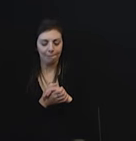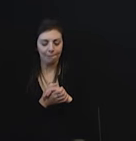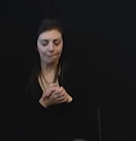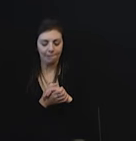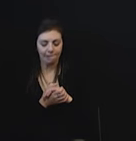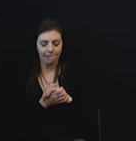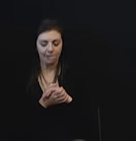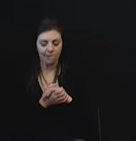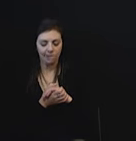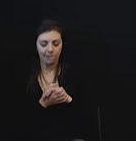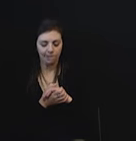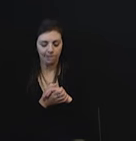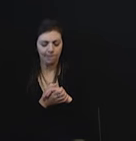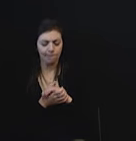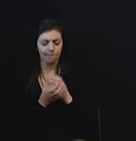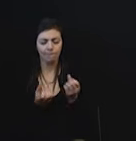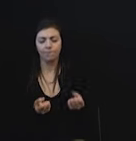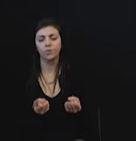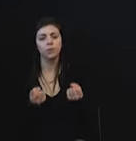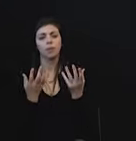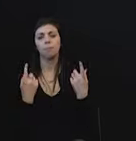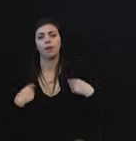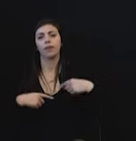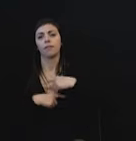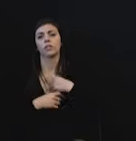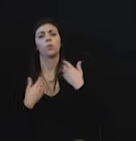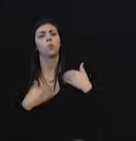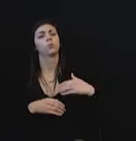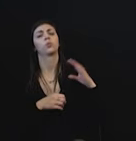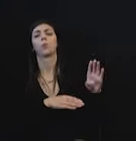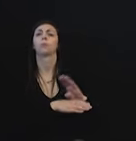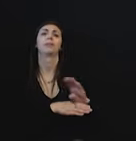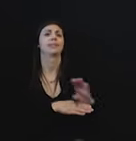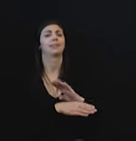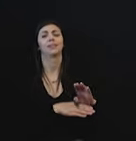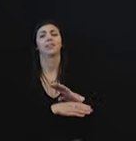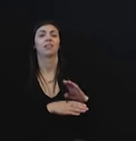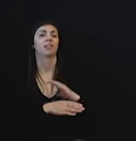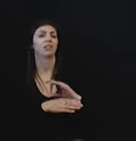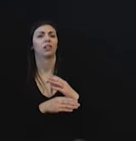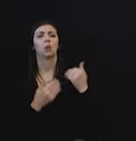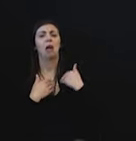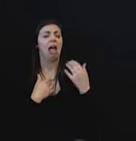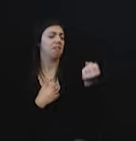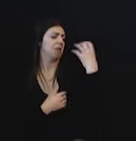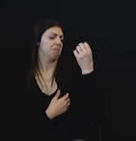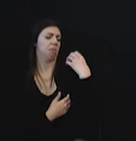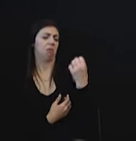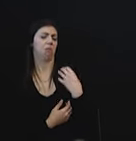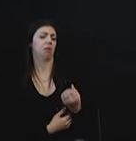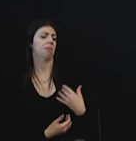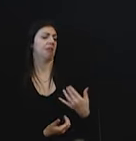So many of us are so busy. This world throws so many things at us.